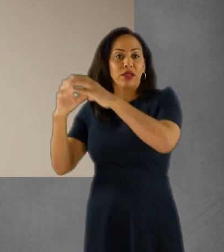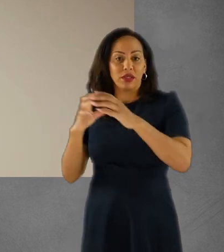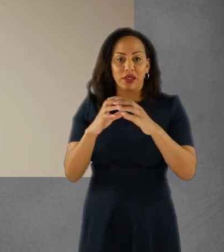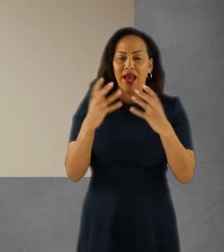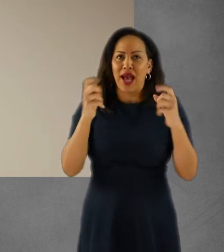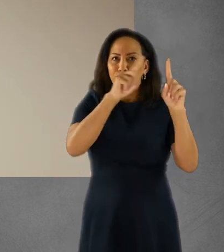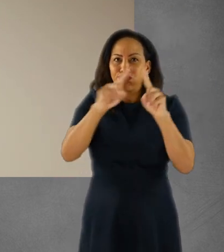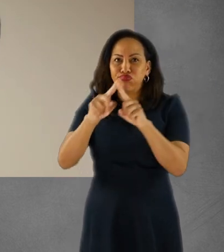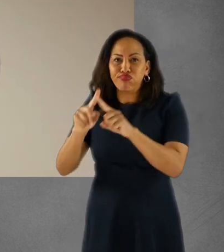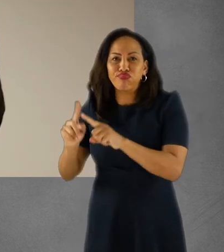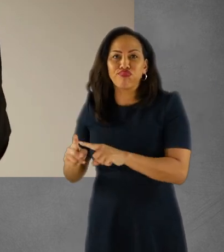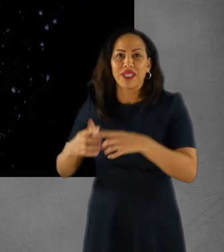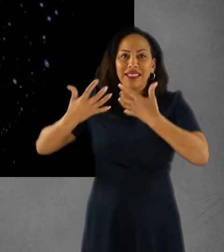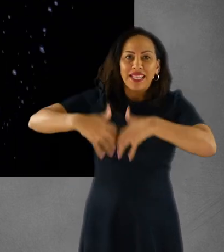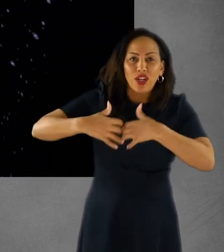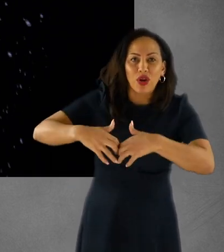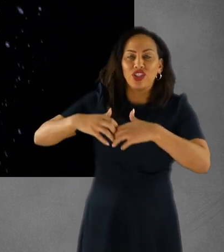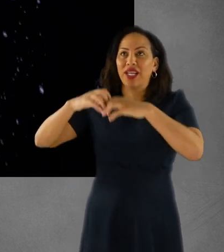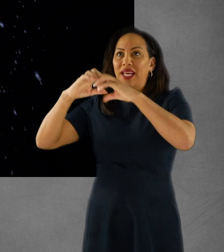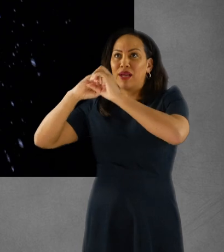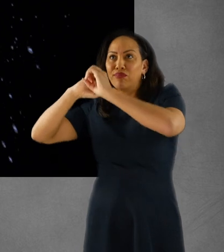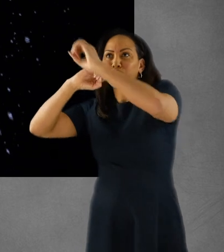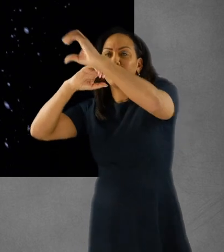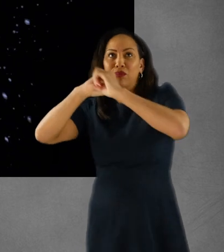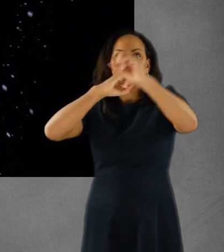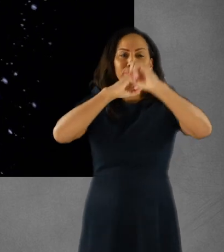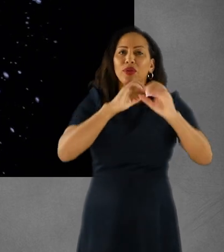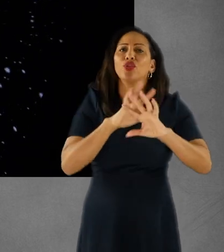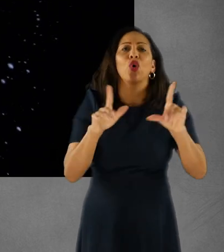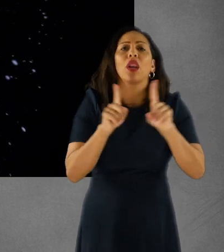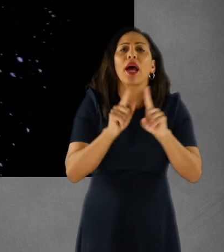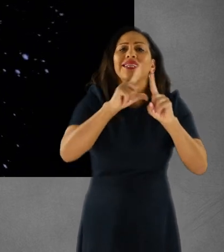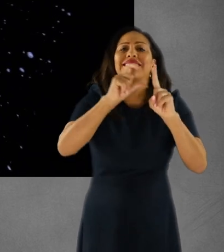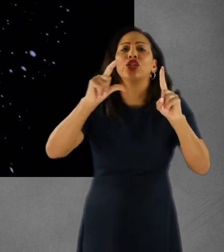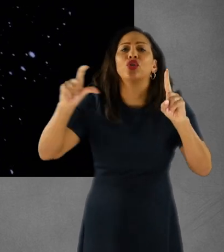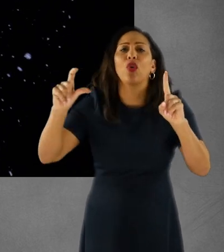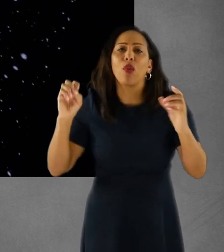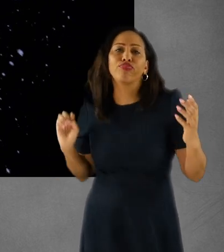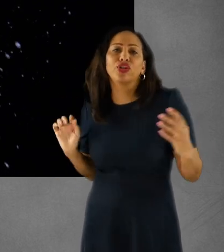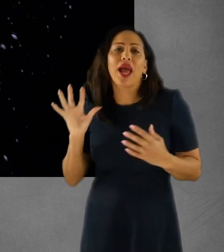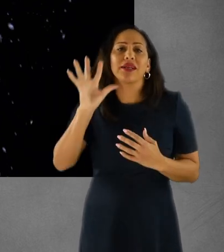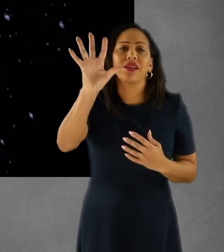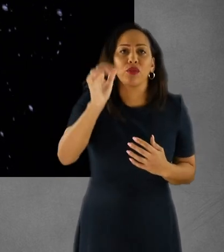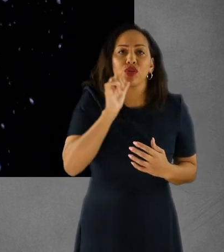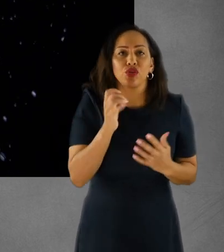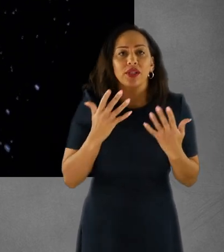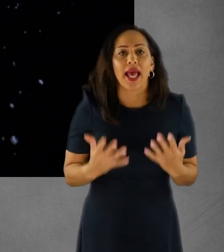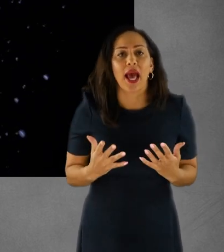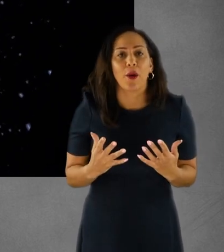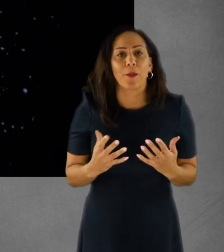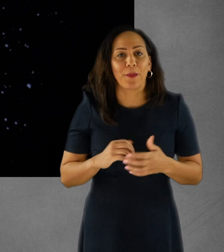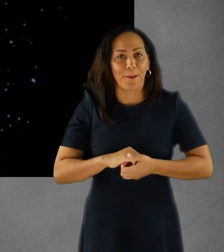with multiple lenses all the stars. It's not like a digital projector we use now. And Walter Benjamin